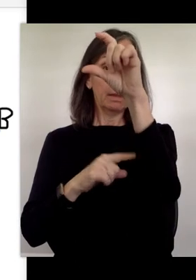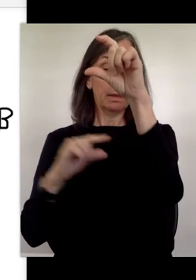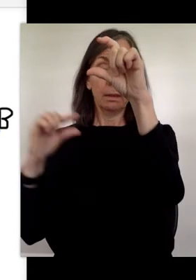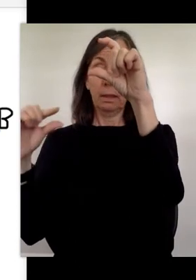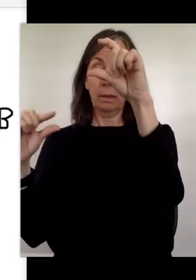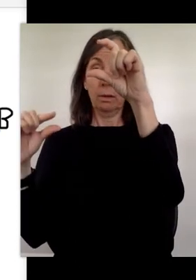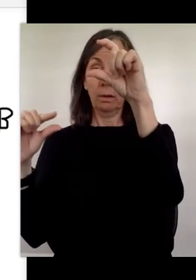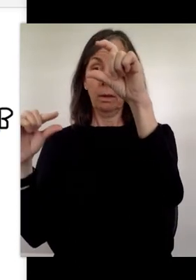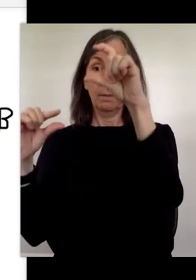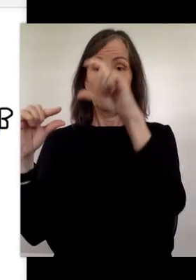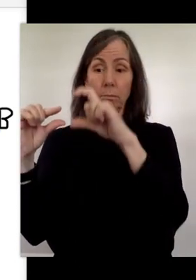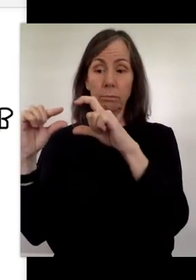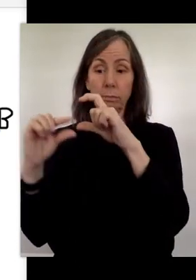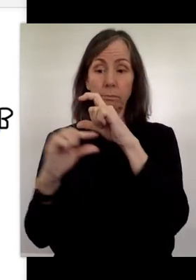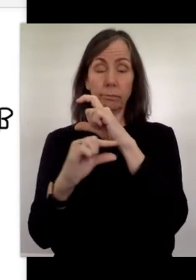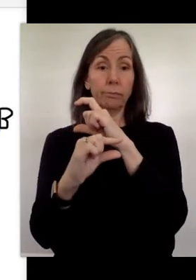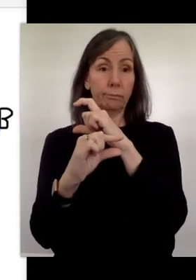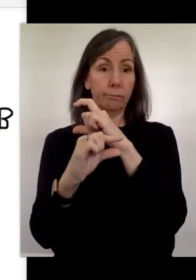There's my little b.